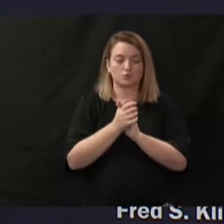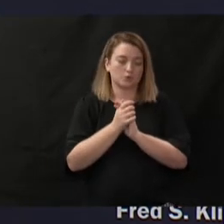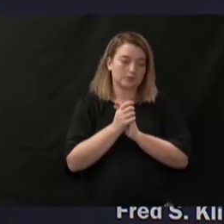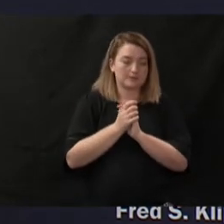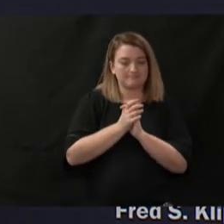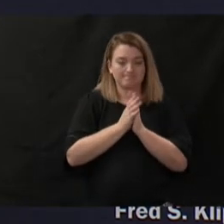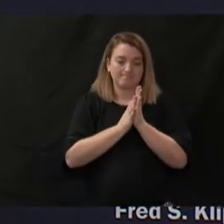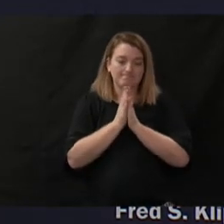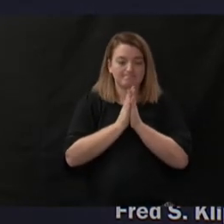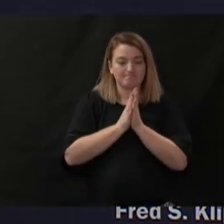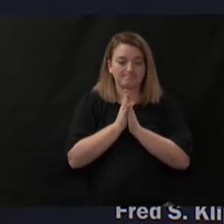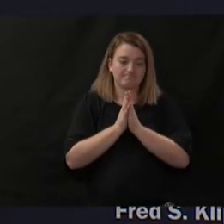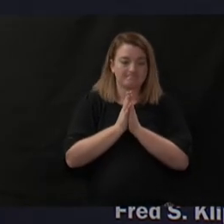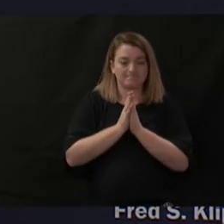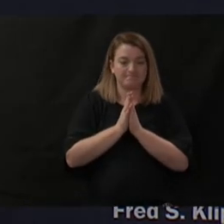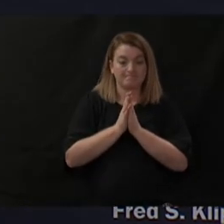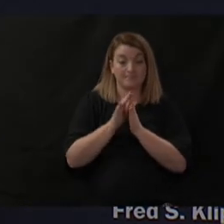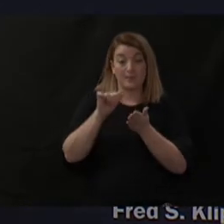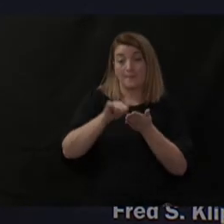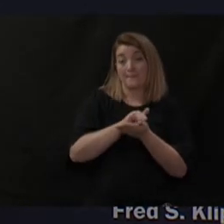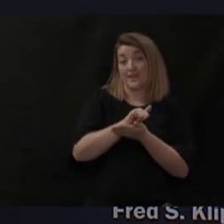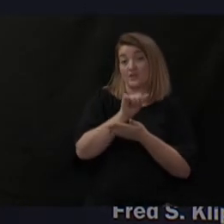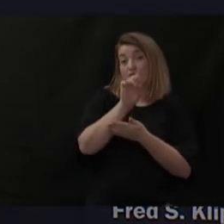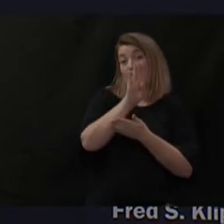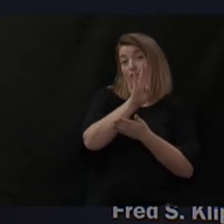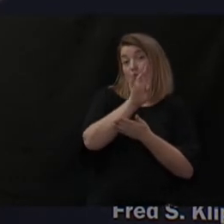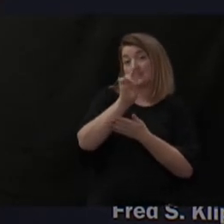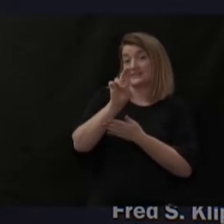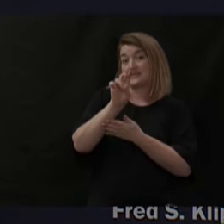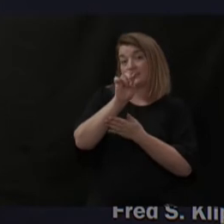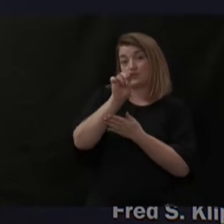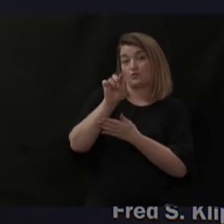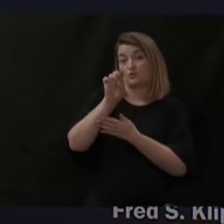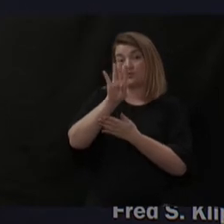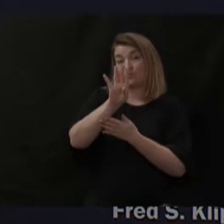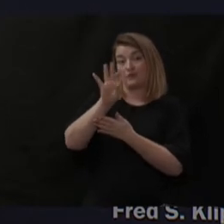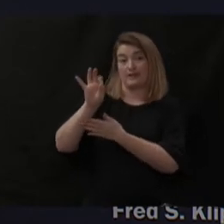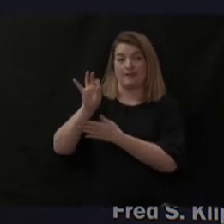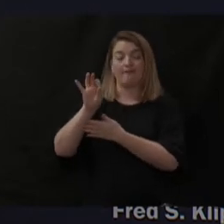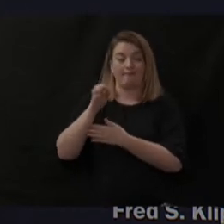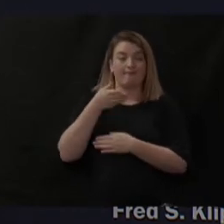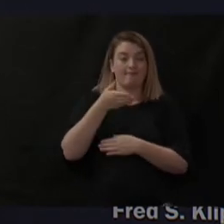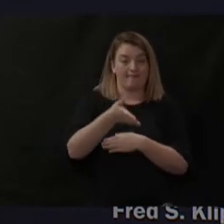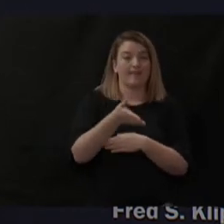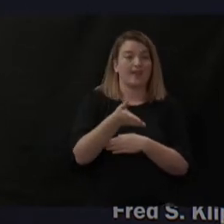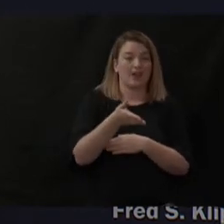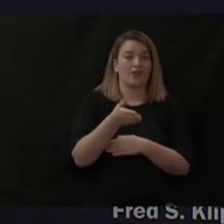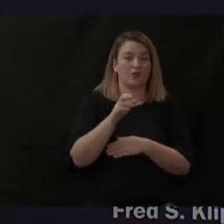page 47 to 49.